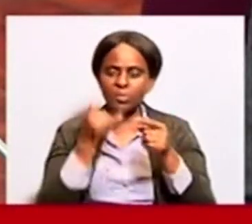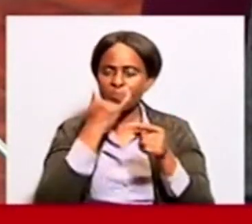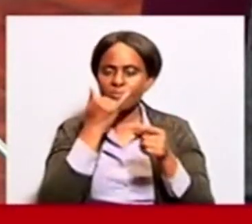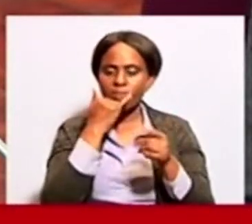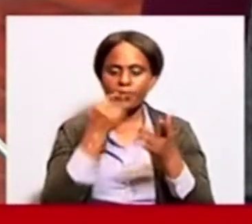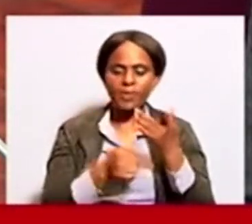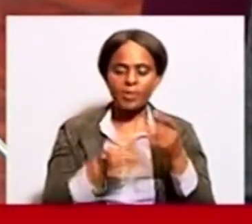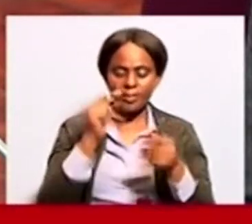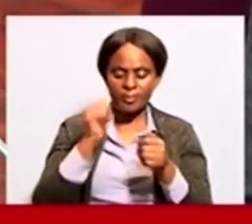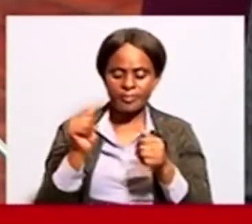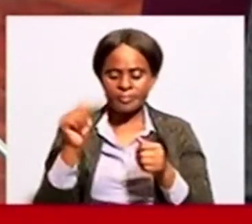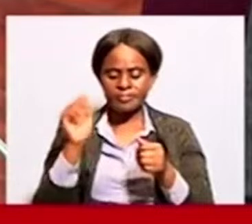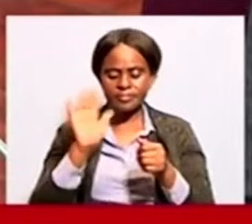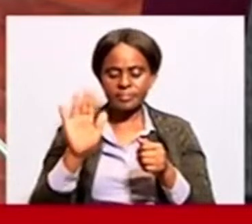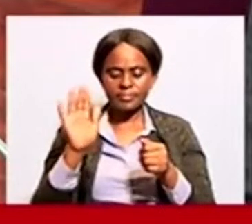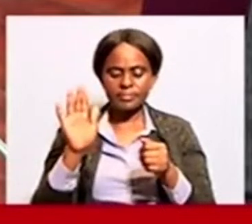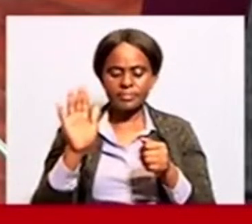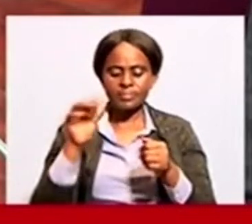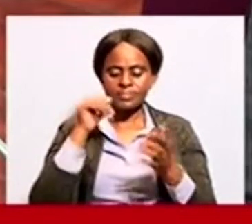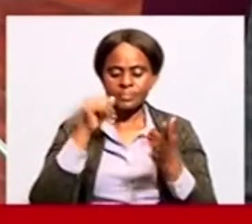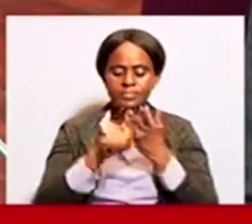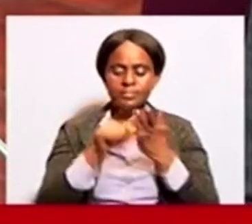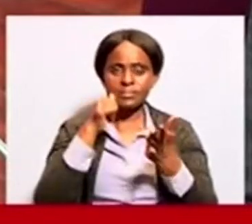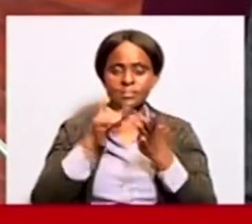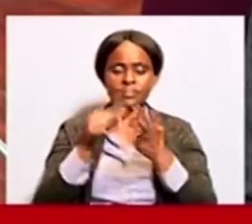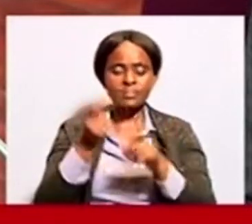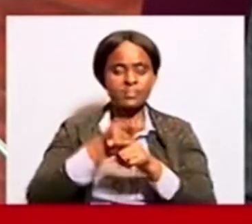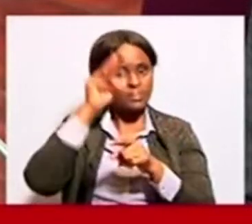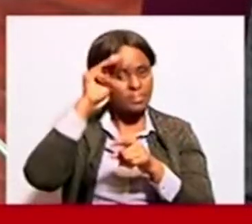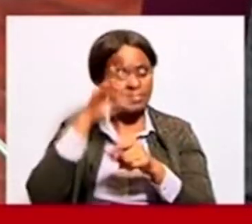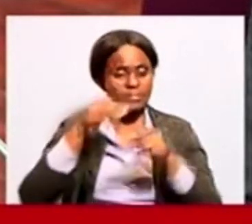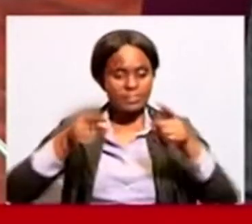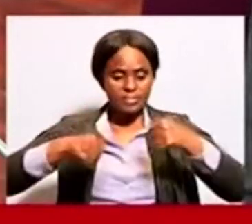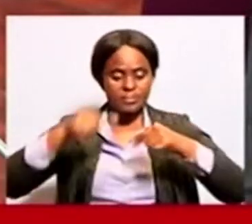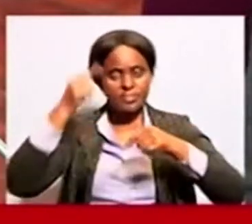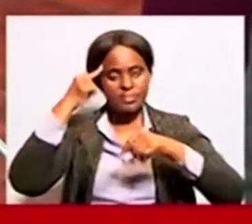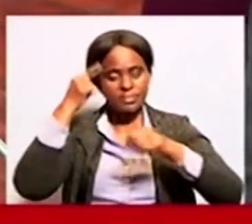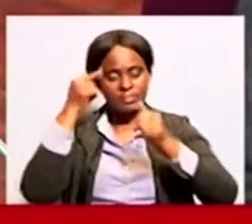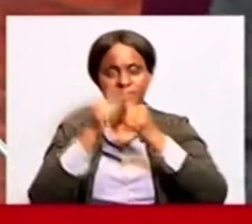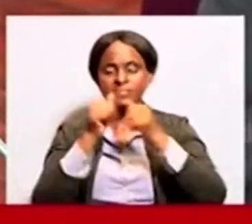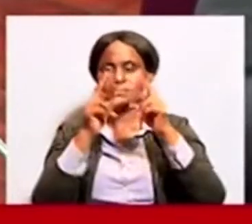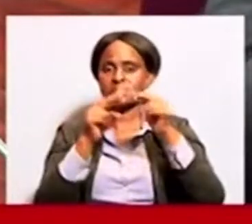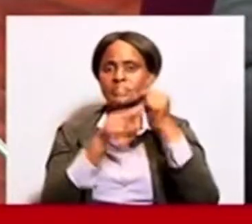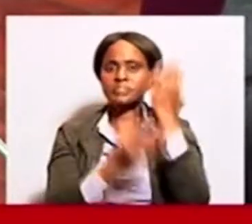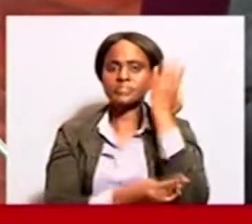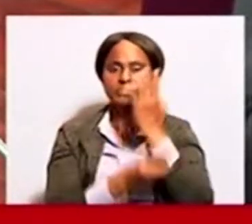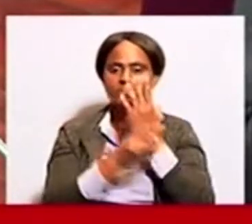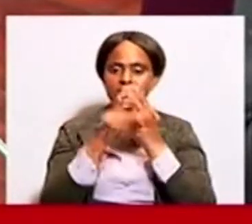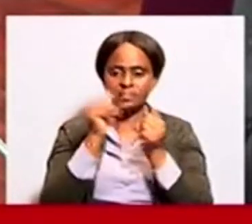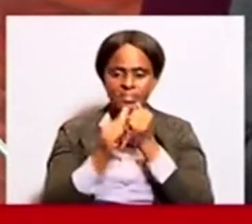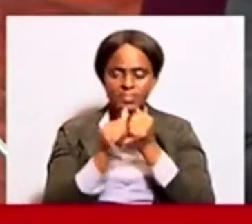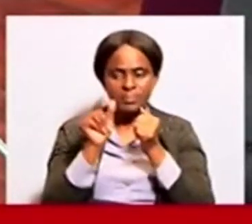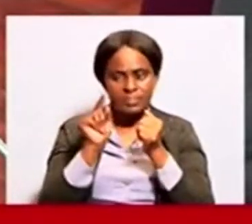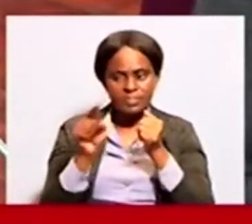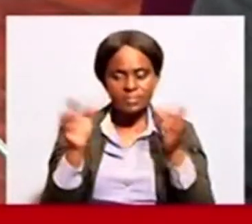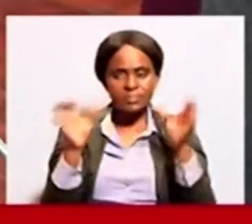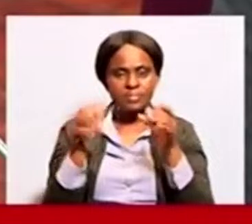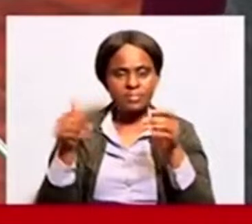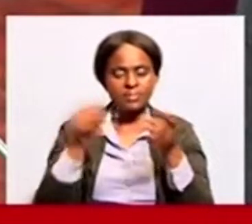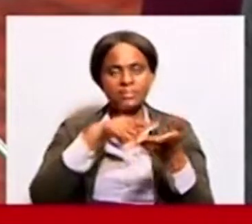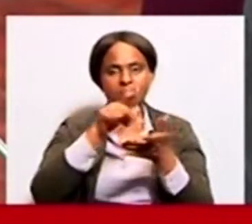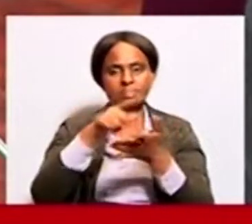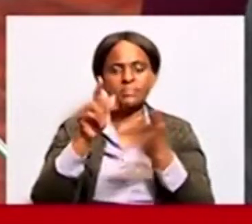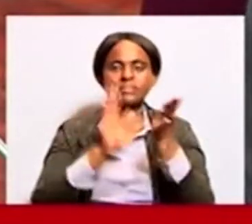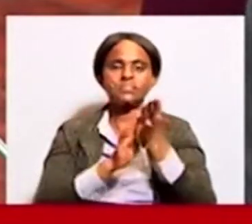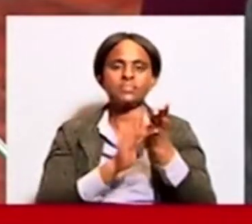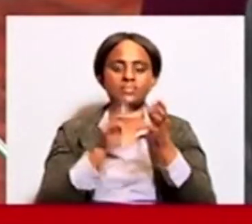was due to the approval letter from Minister of Local Government and Rural Development, which restricted the Council to pay school